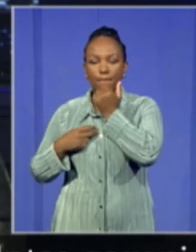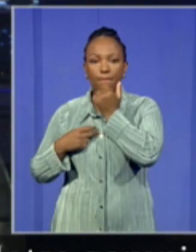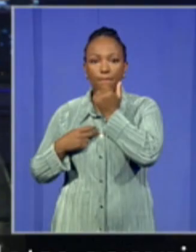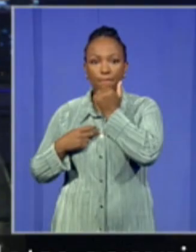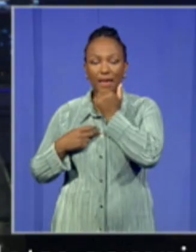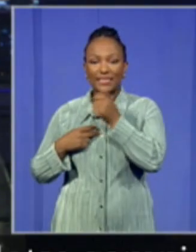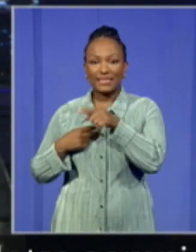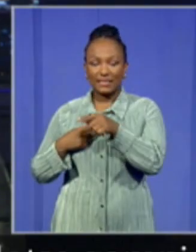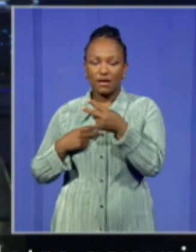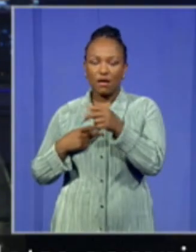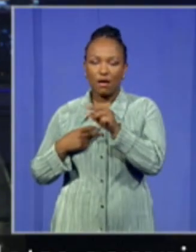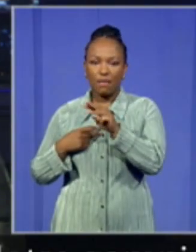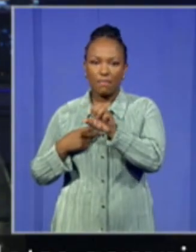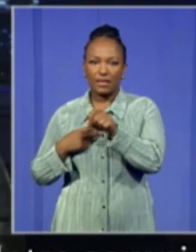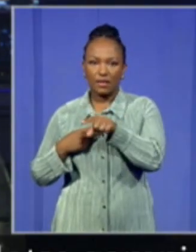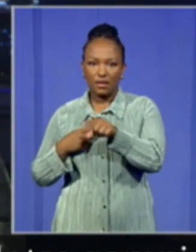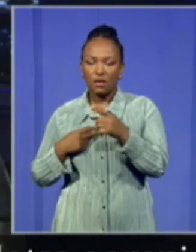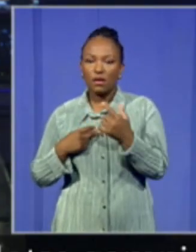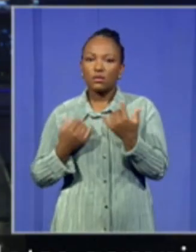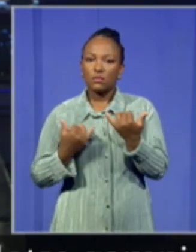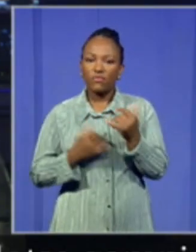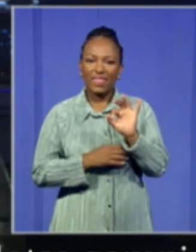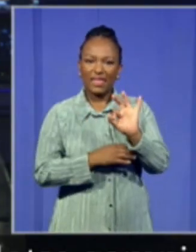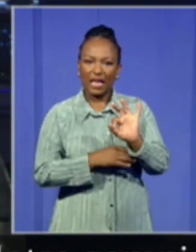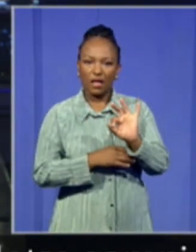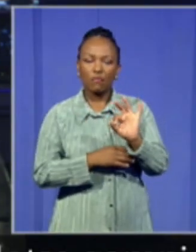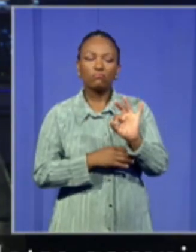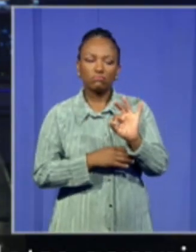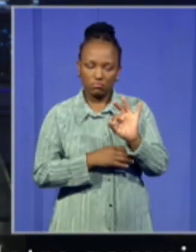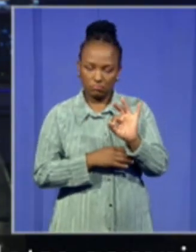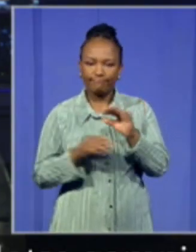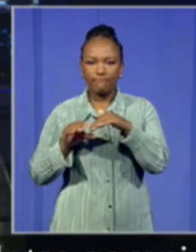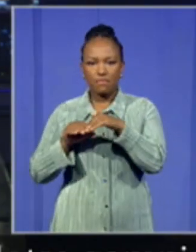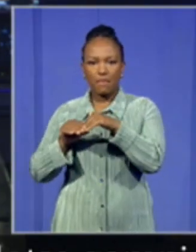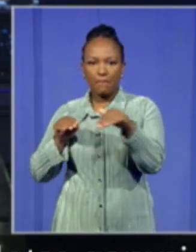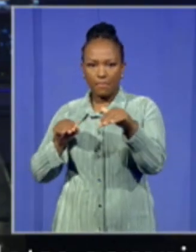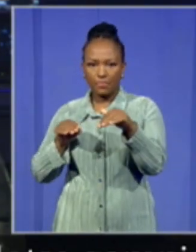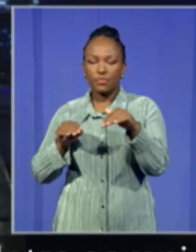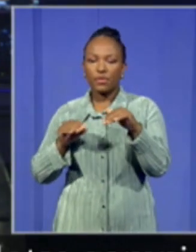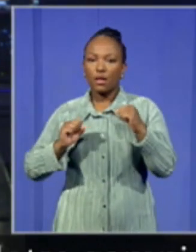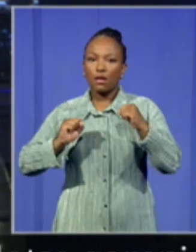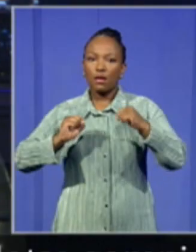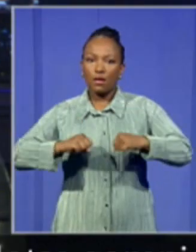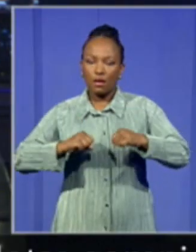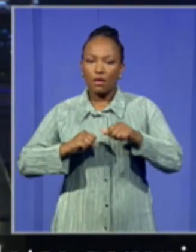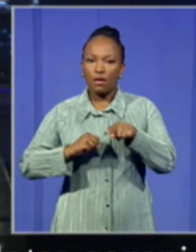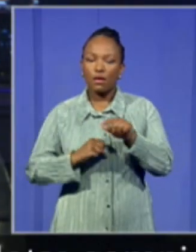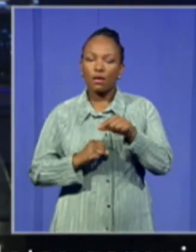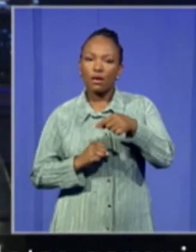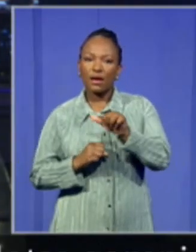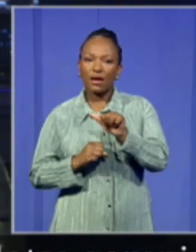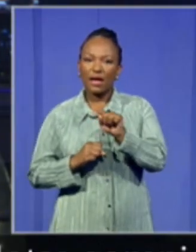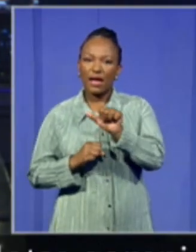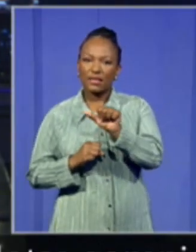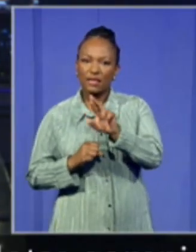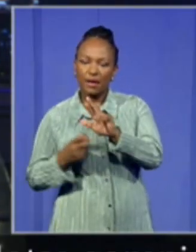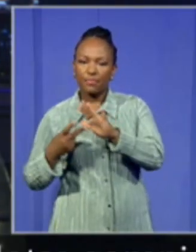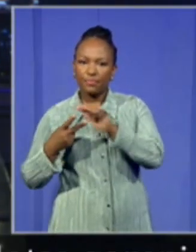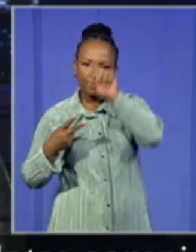golotse batshwarwa kananyo ba le bararo jaaka karolo ya tumalano eo. Tumalano eo e tsolotantsweng ke Qatar, Egipeta